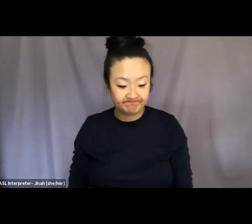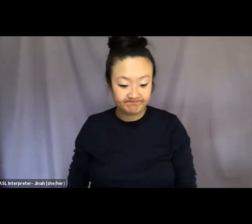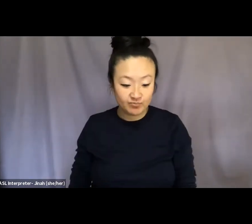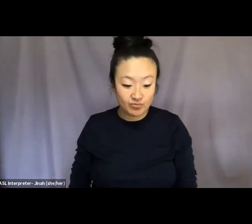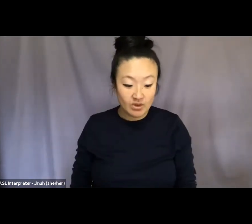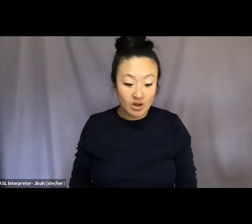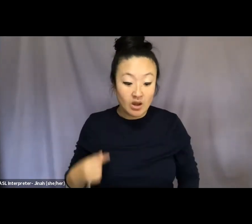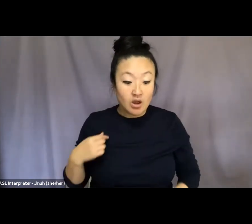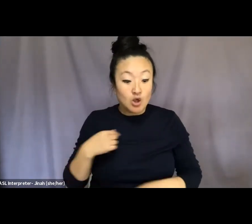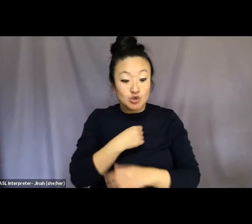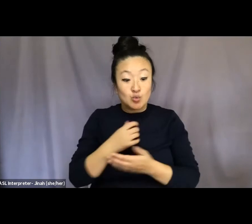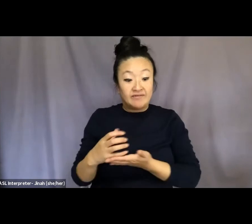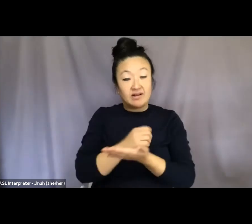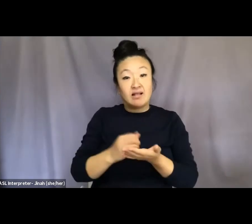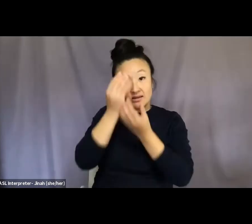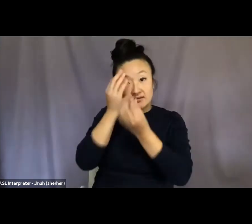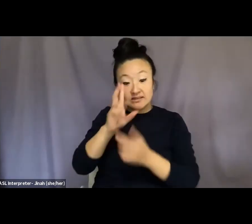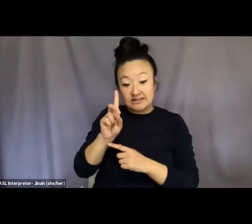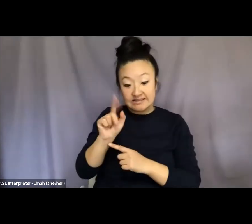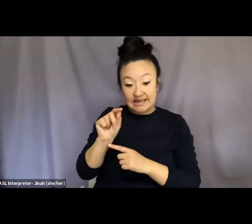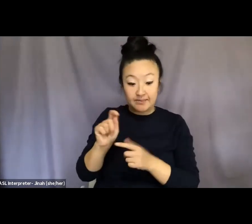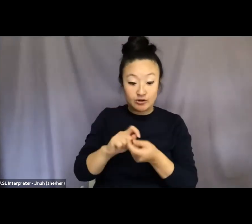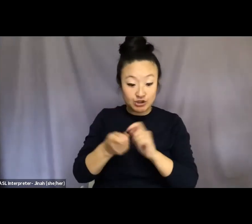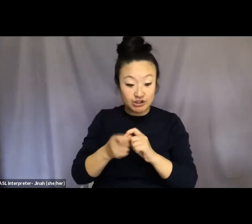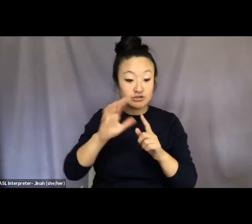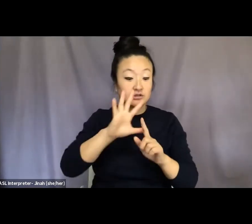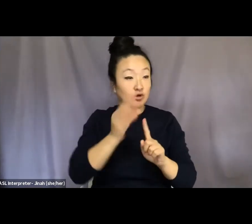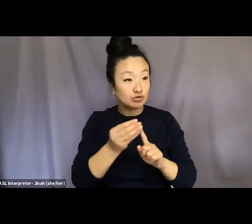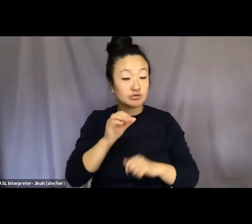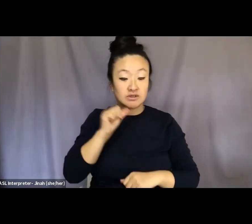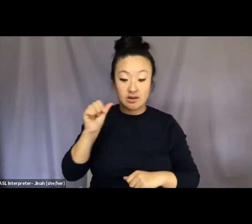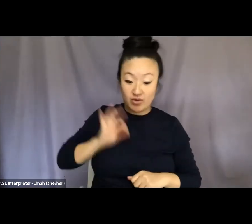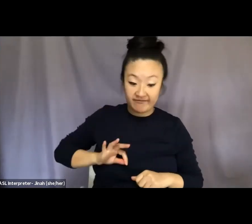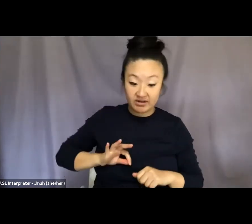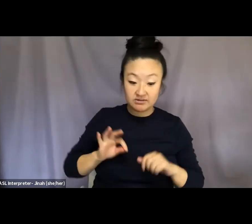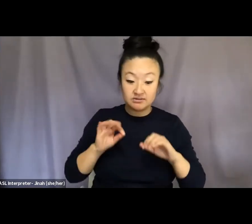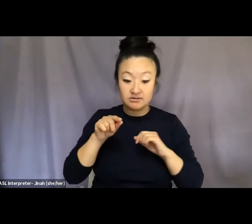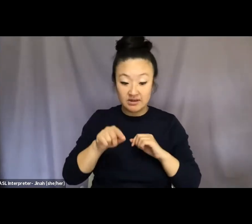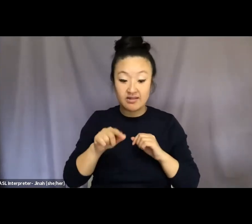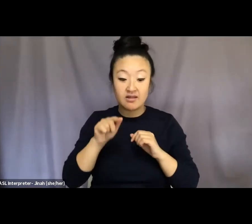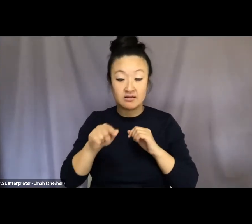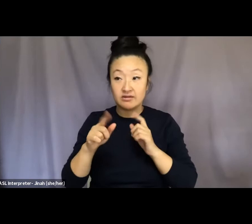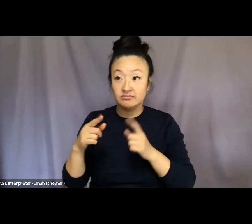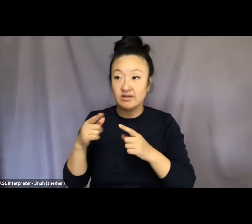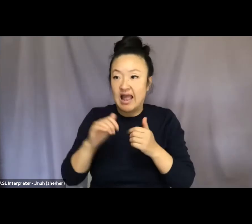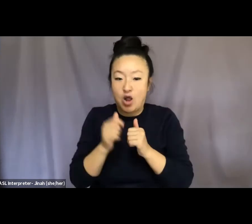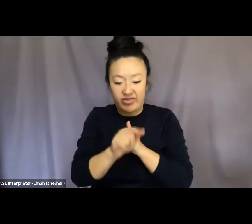nonprofits have made to their operations this past year to better serve their communities during the pandemic. Check out our website,